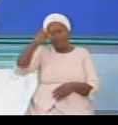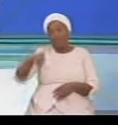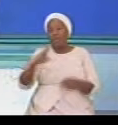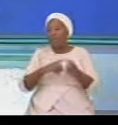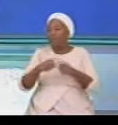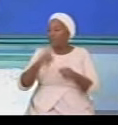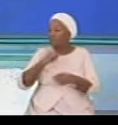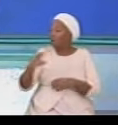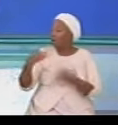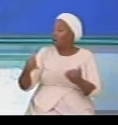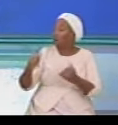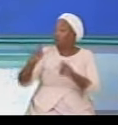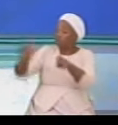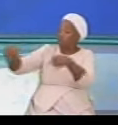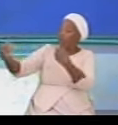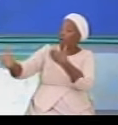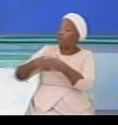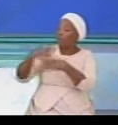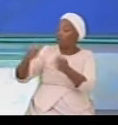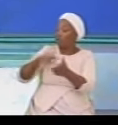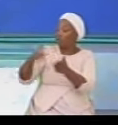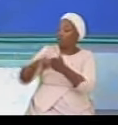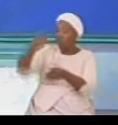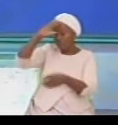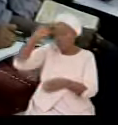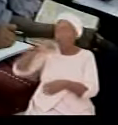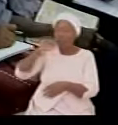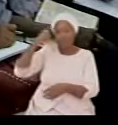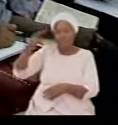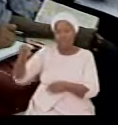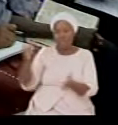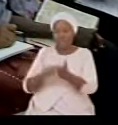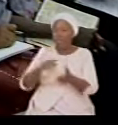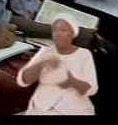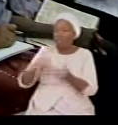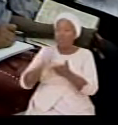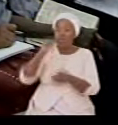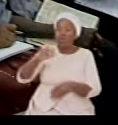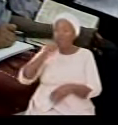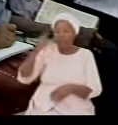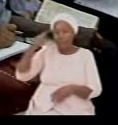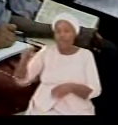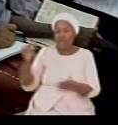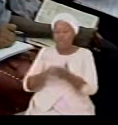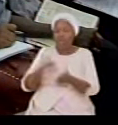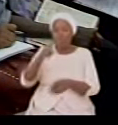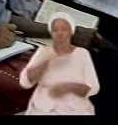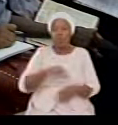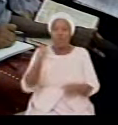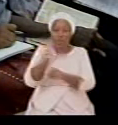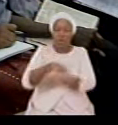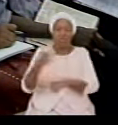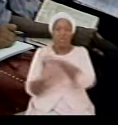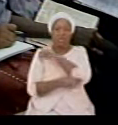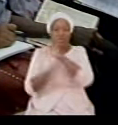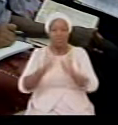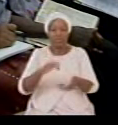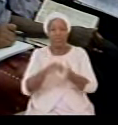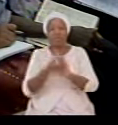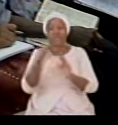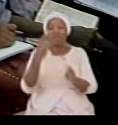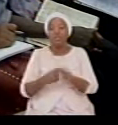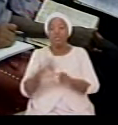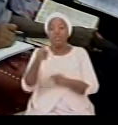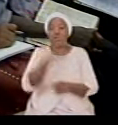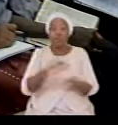man is no more for you. This woman is no more for you. You will overcome the tempter. You'll